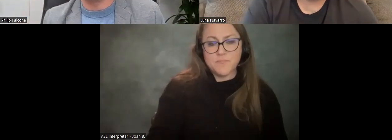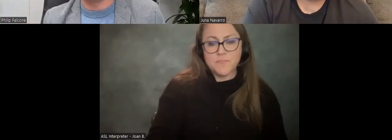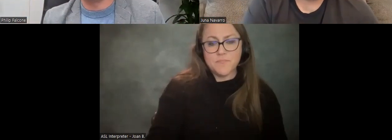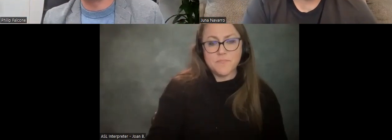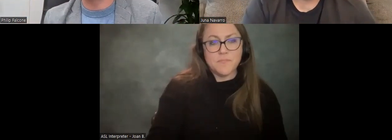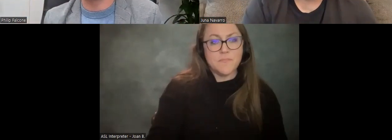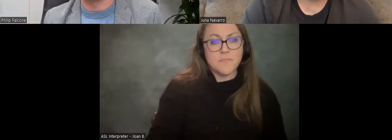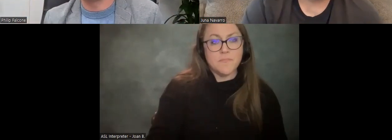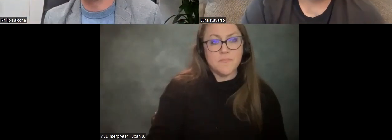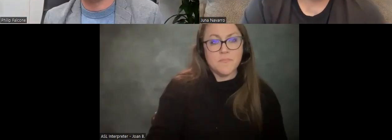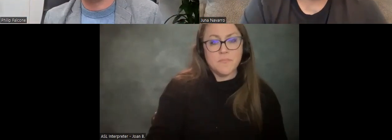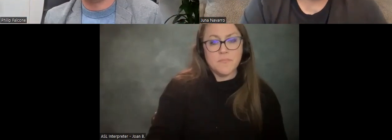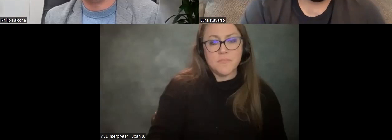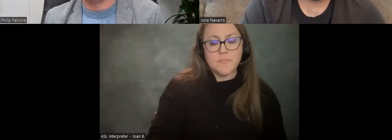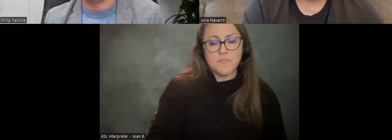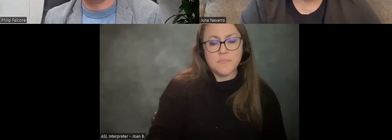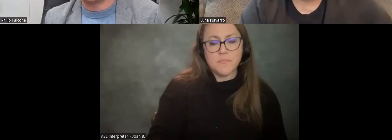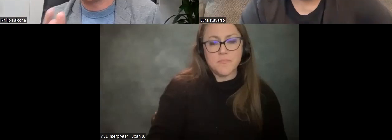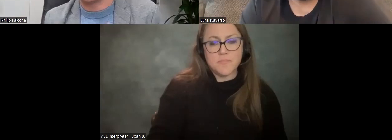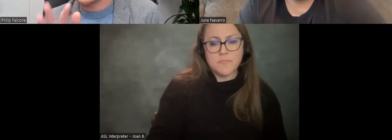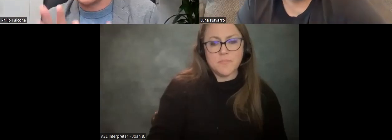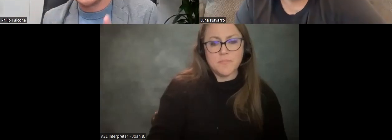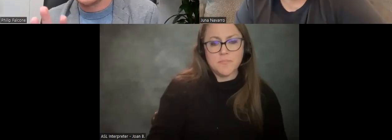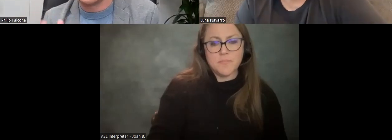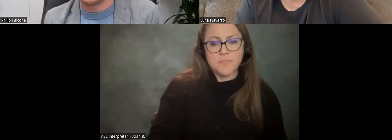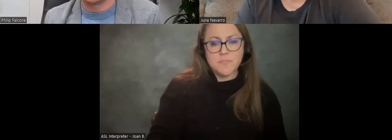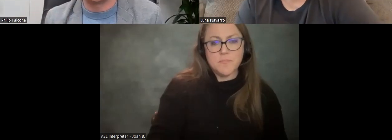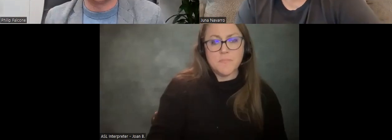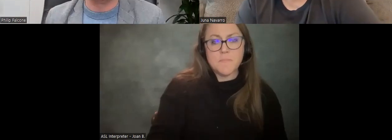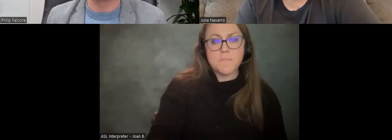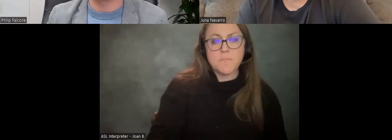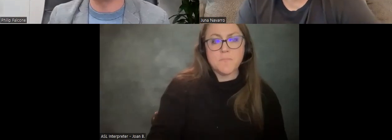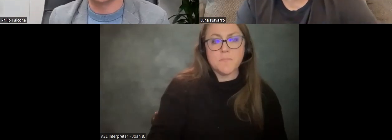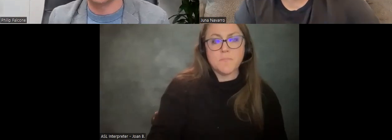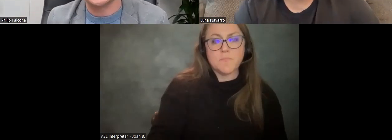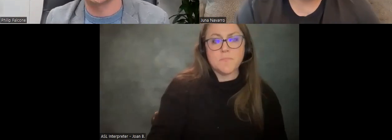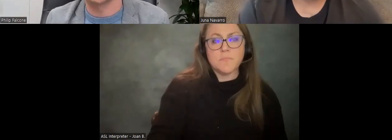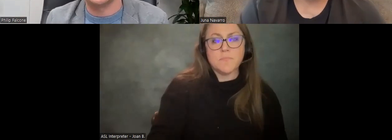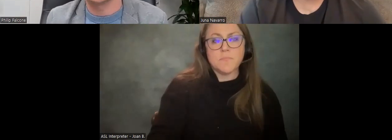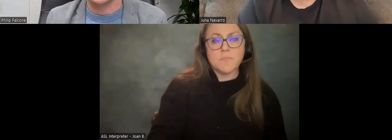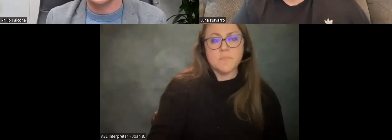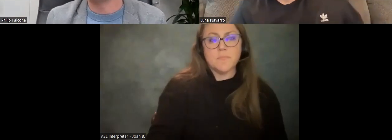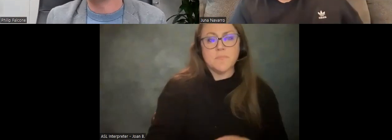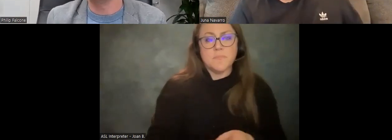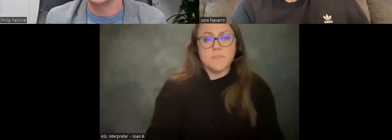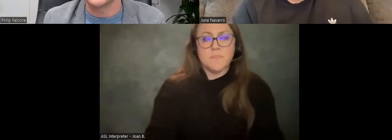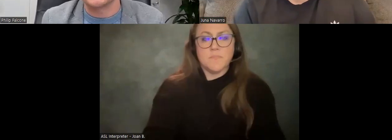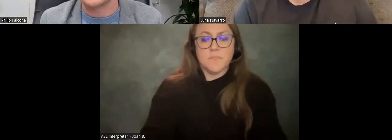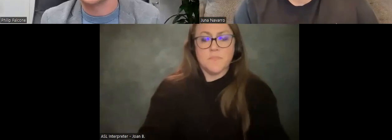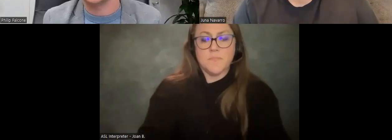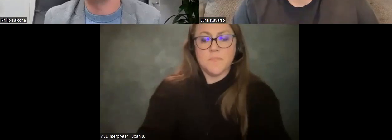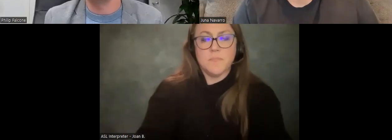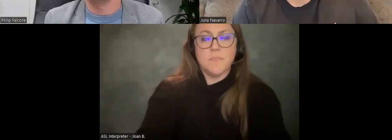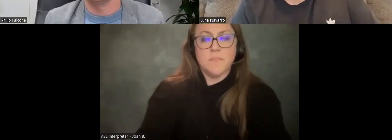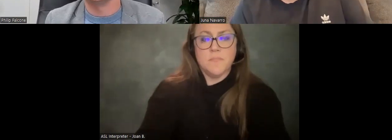things through a different lens. And I think I was kind of looking through the participant list and recognize a few names. My hunch is we